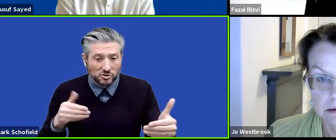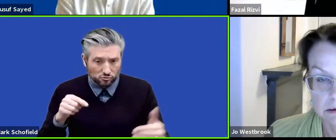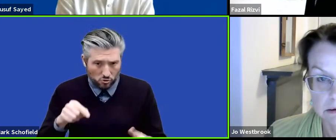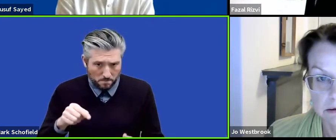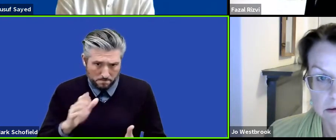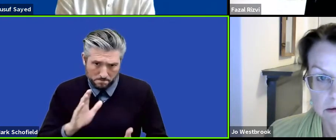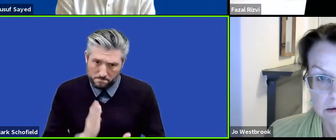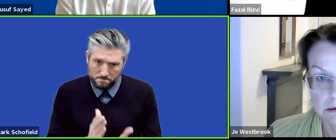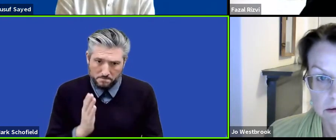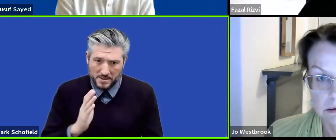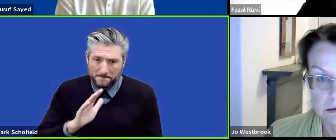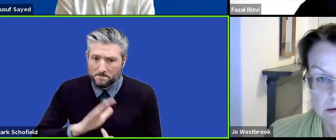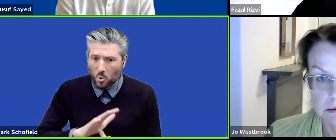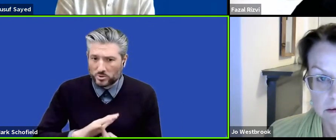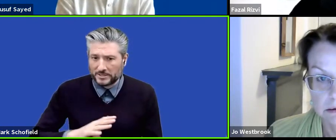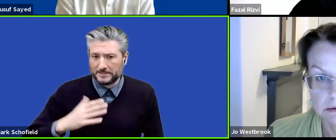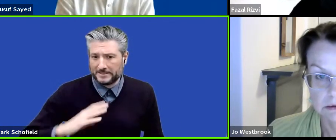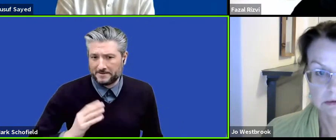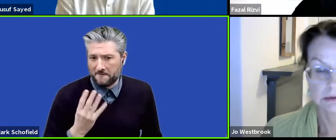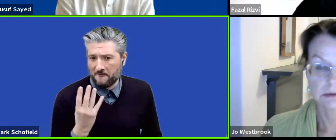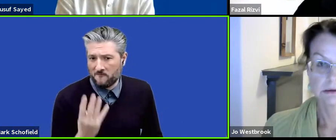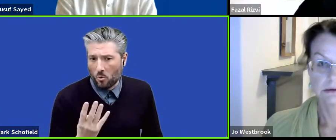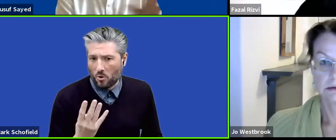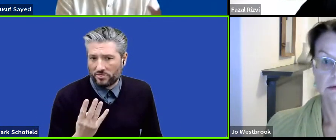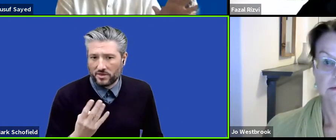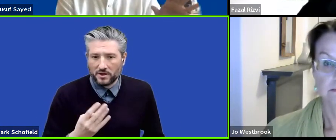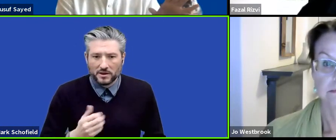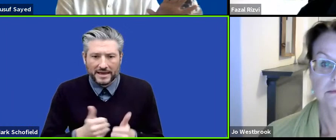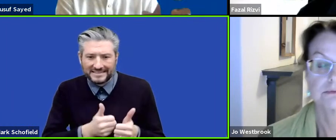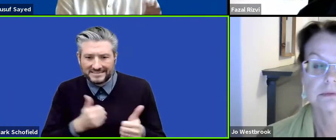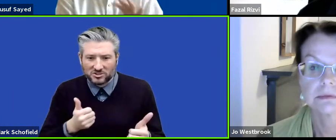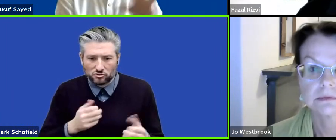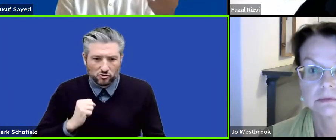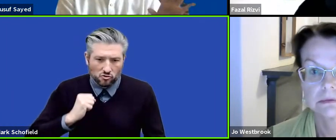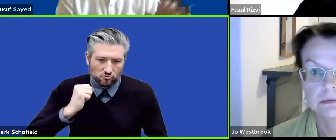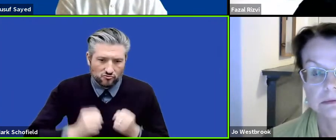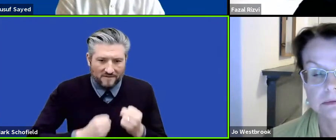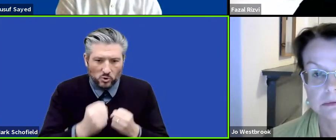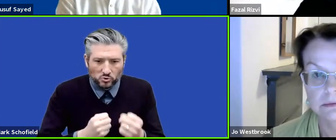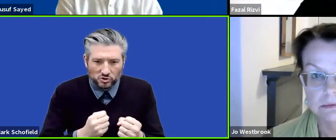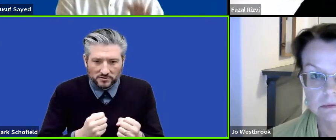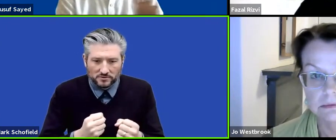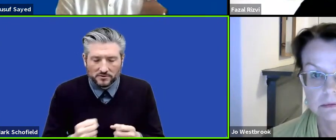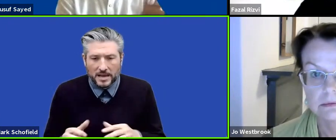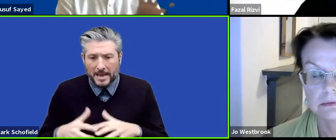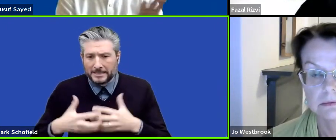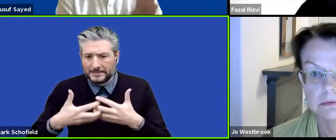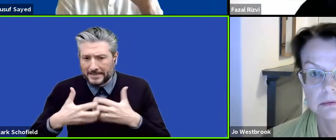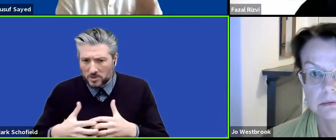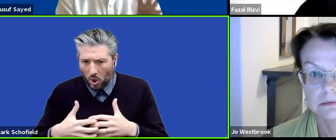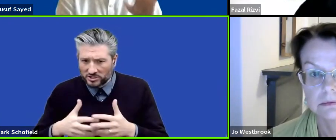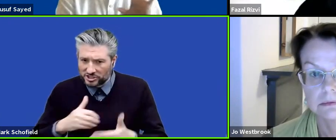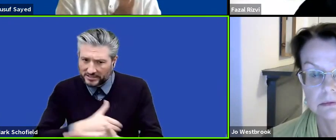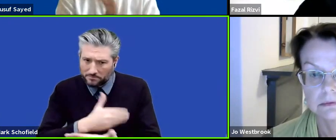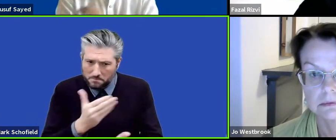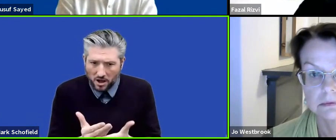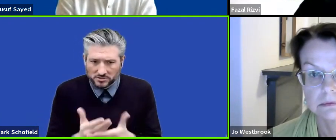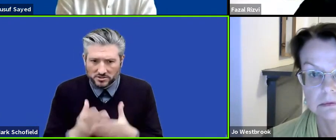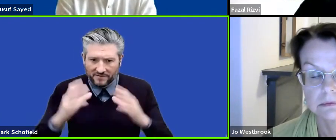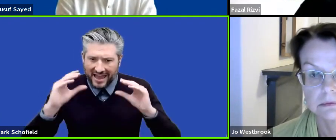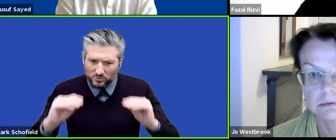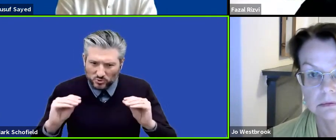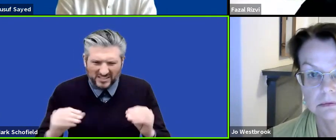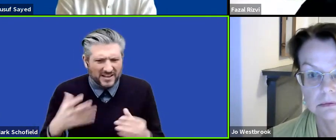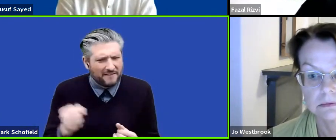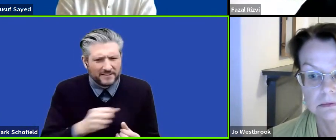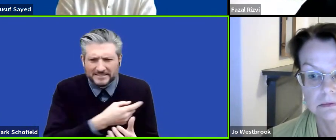industrial revolution and technology as part of education. I think it's going to be a lot to talk about, but 2-3 points I